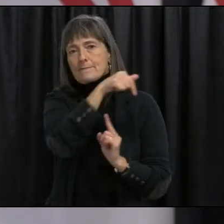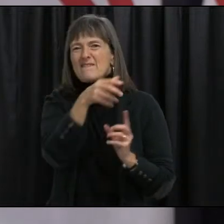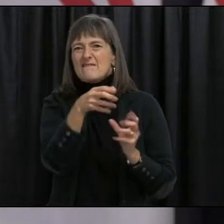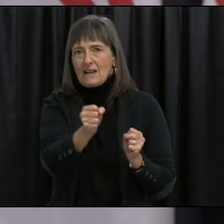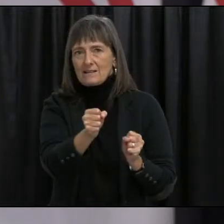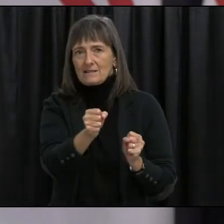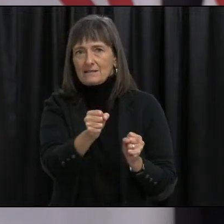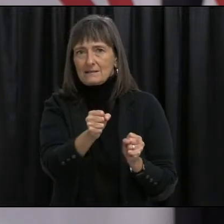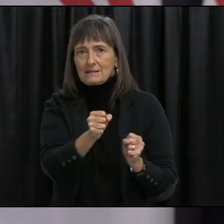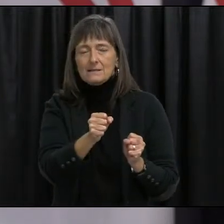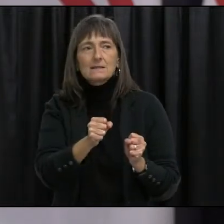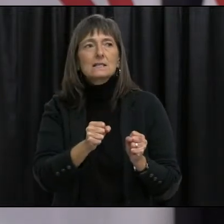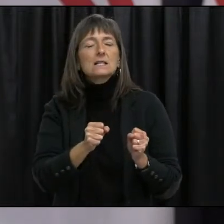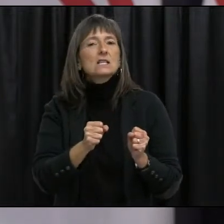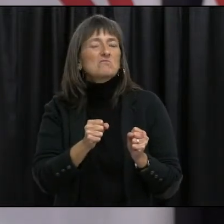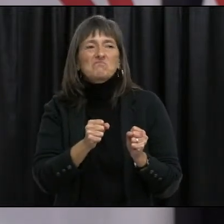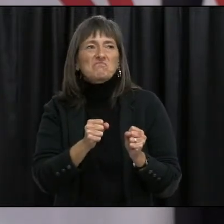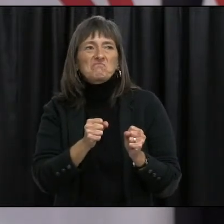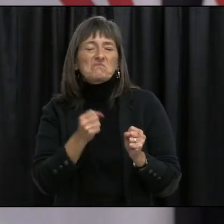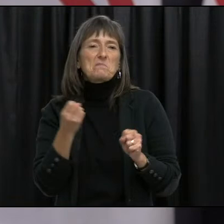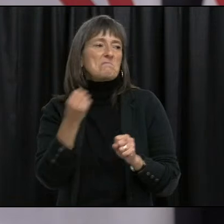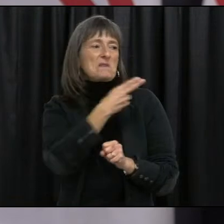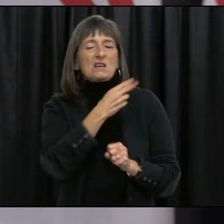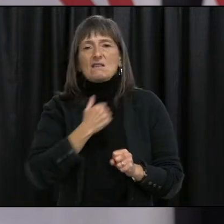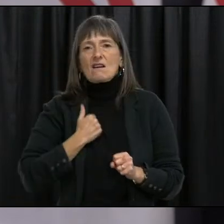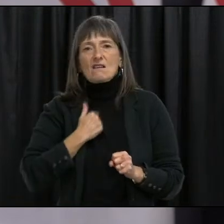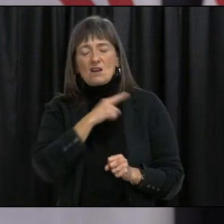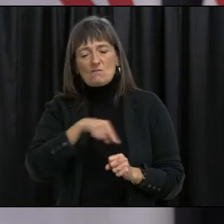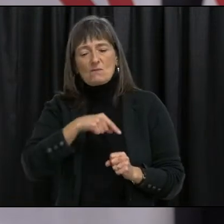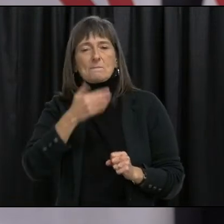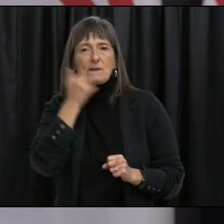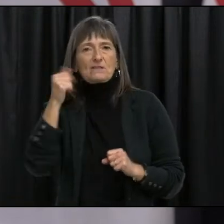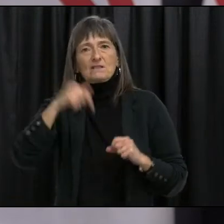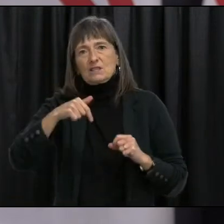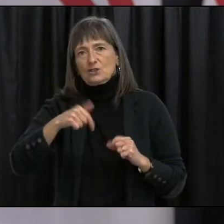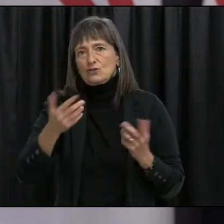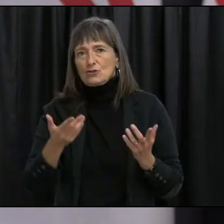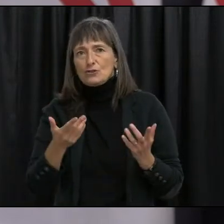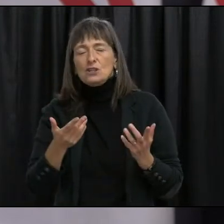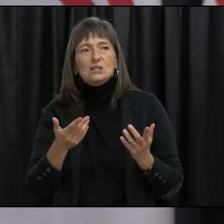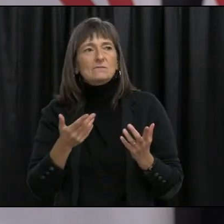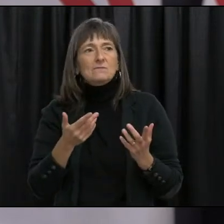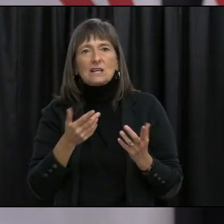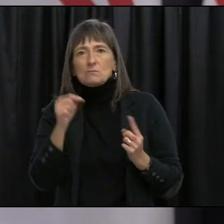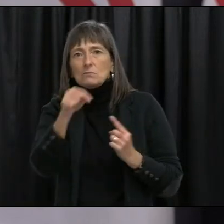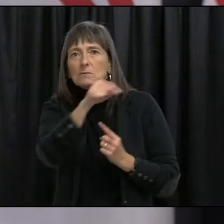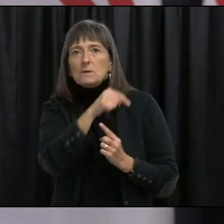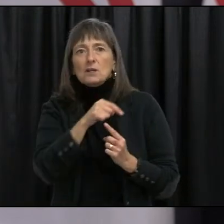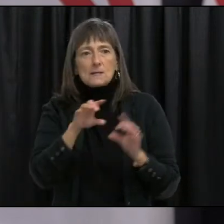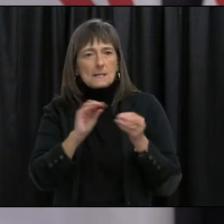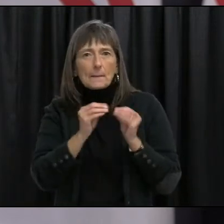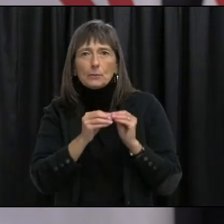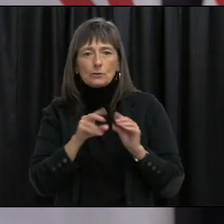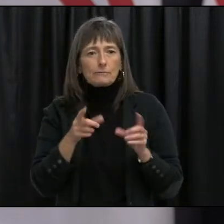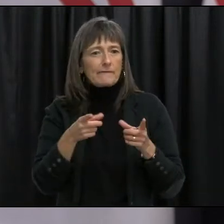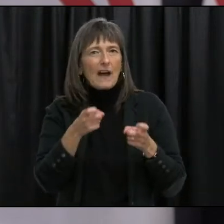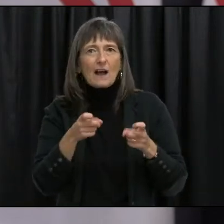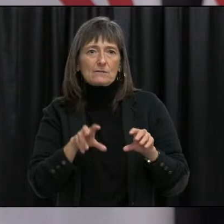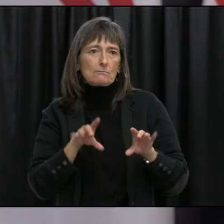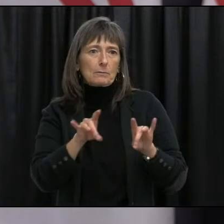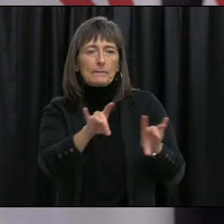Our metrics are among the best in Canada in terms of the number of contacts identified and the speed with which